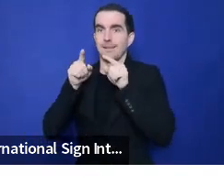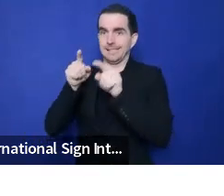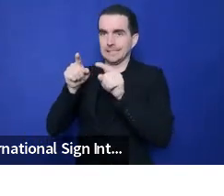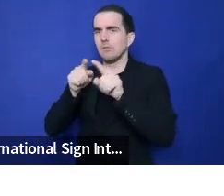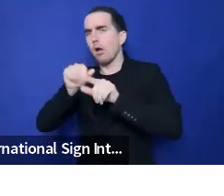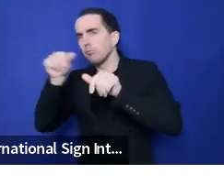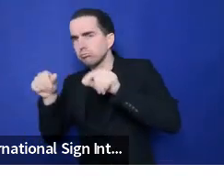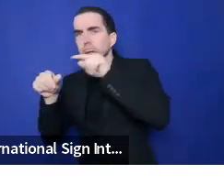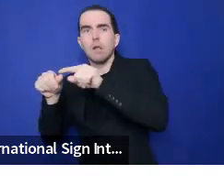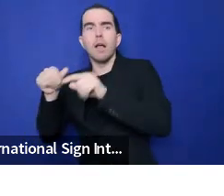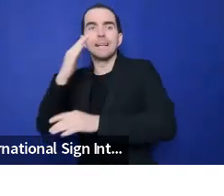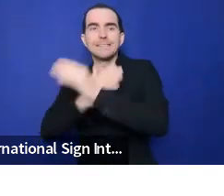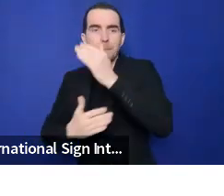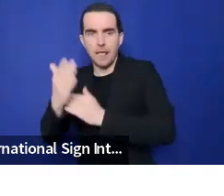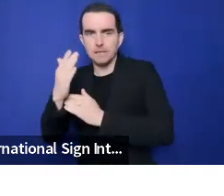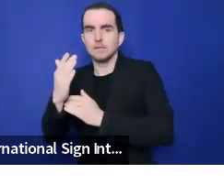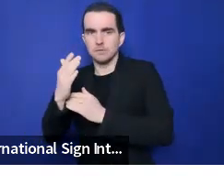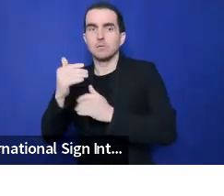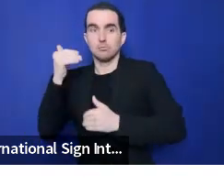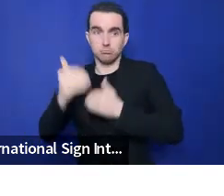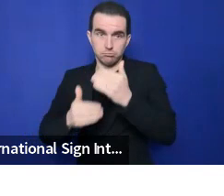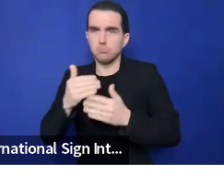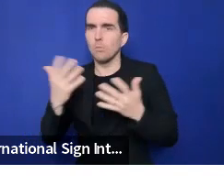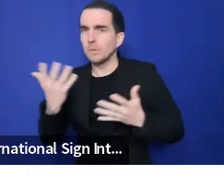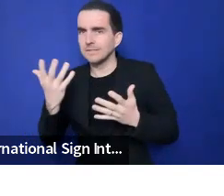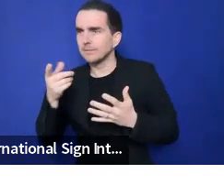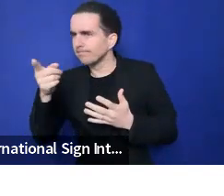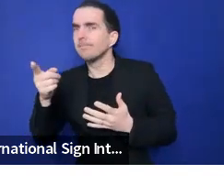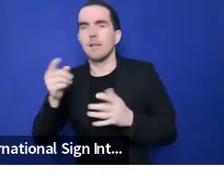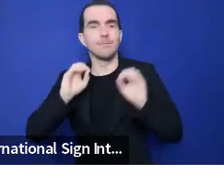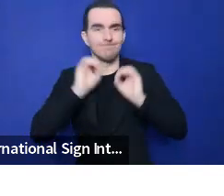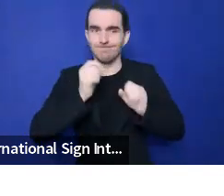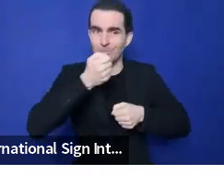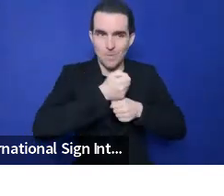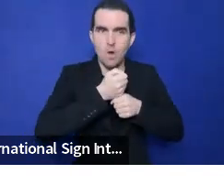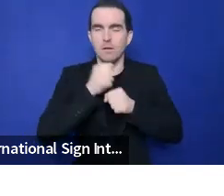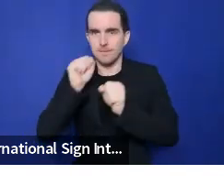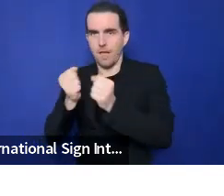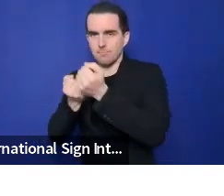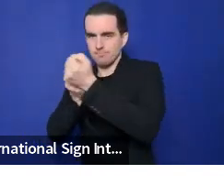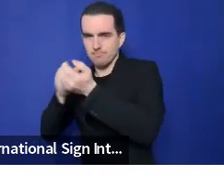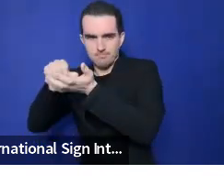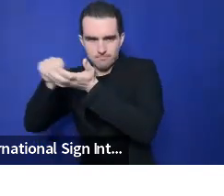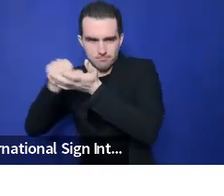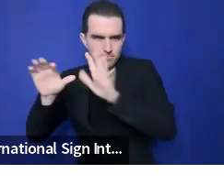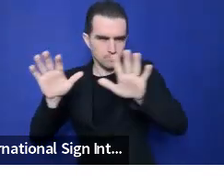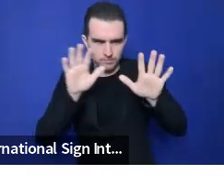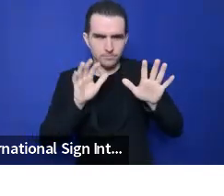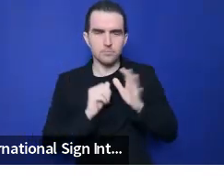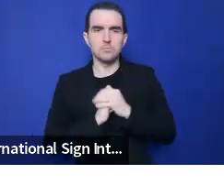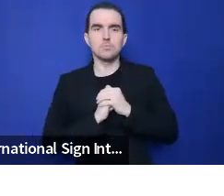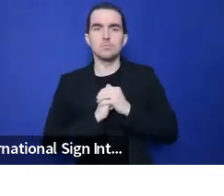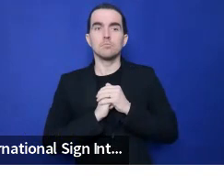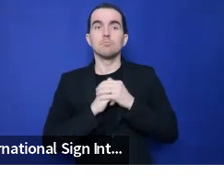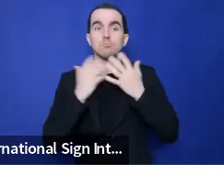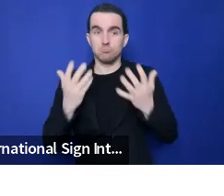old. Brazil has a universal health program, which is unified